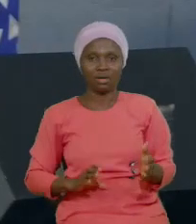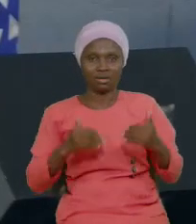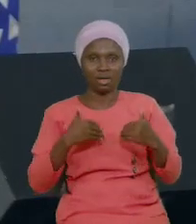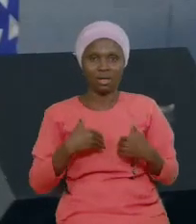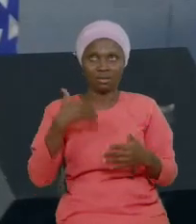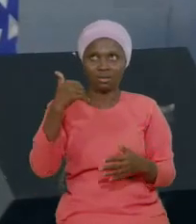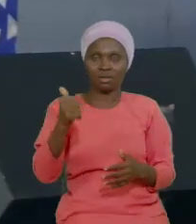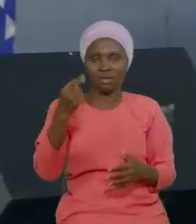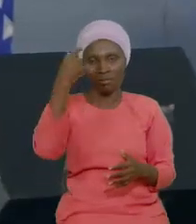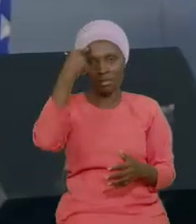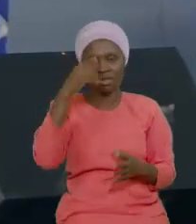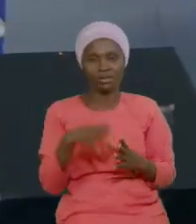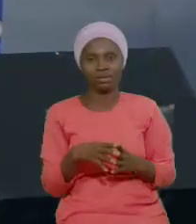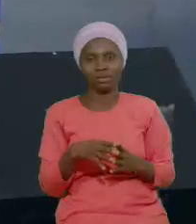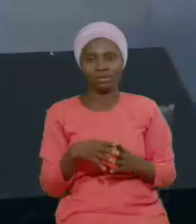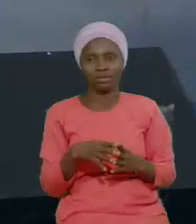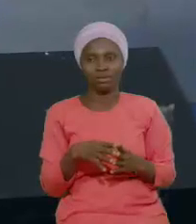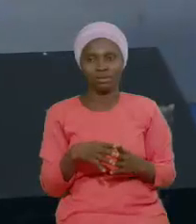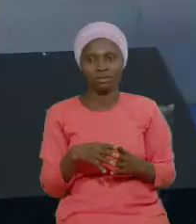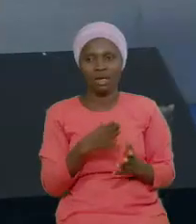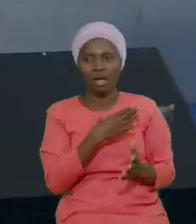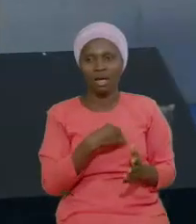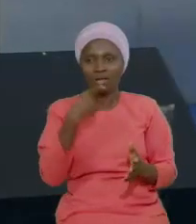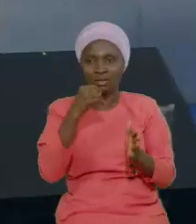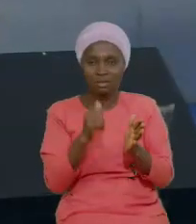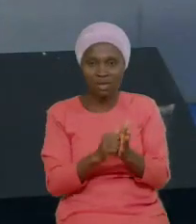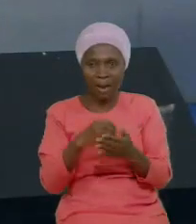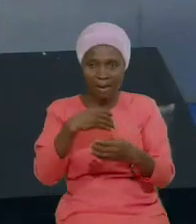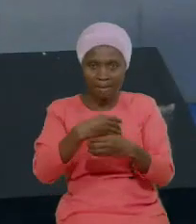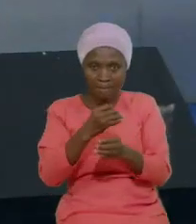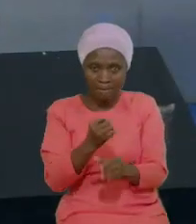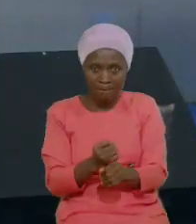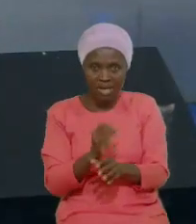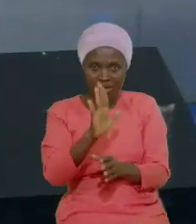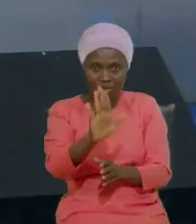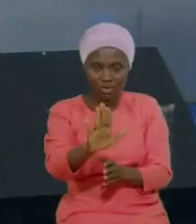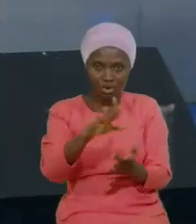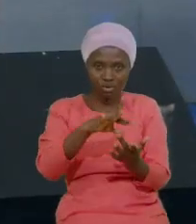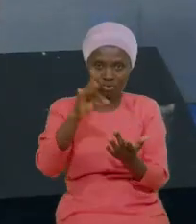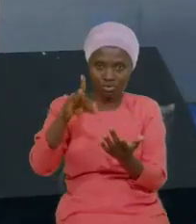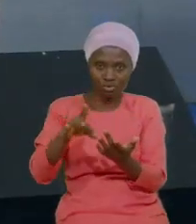mind. And he says, make your choice.